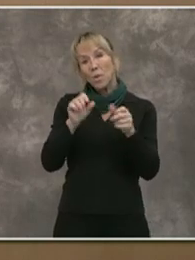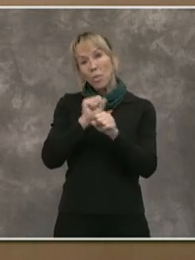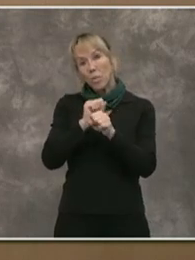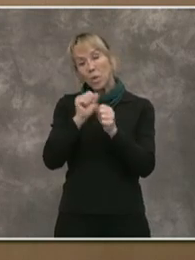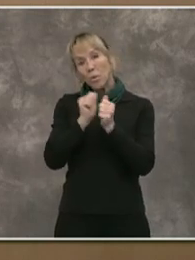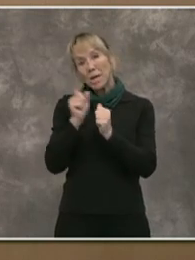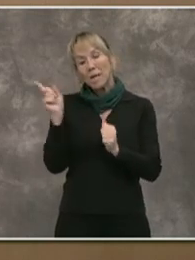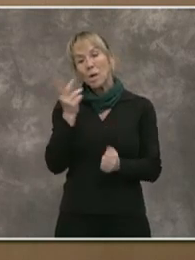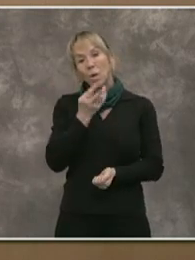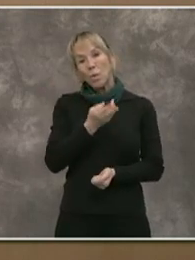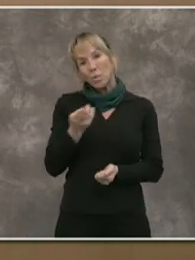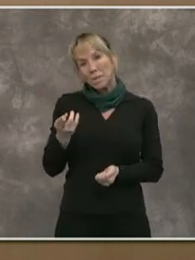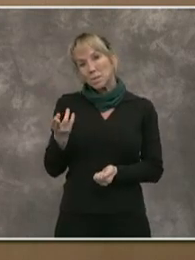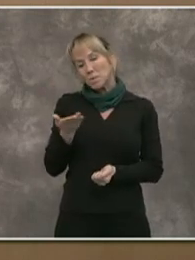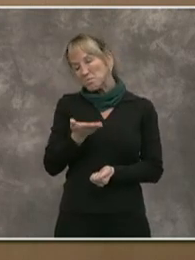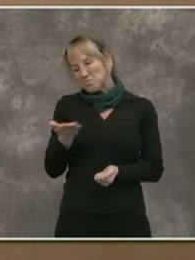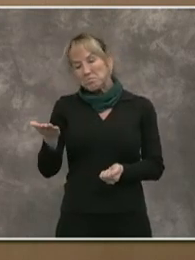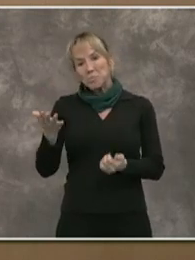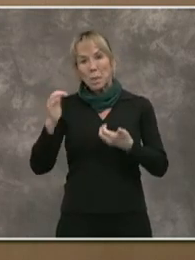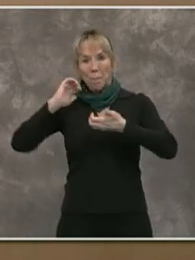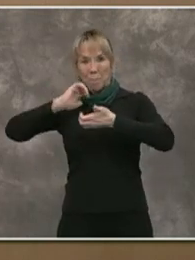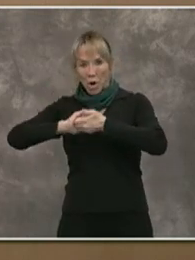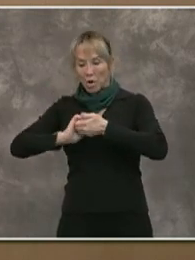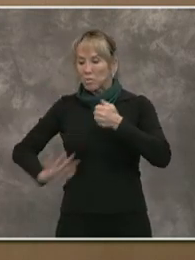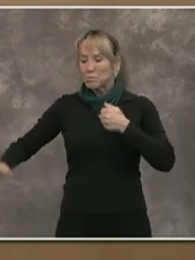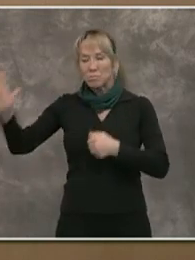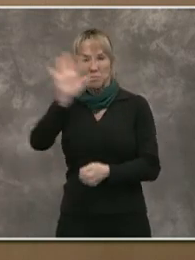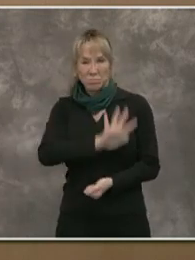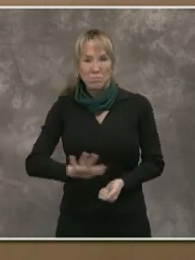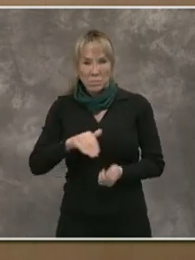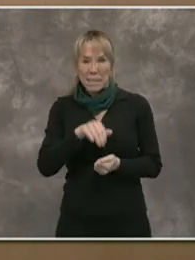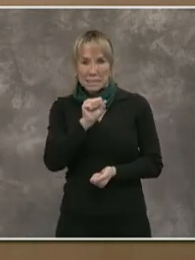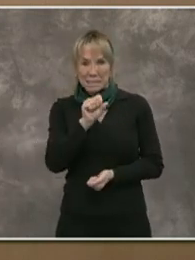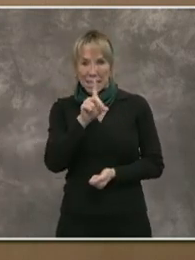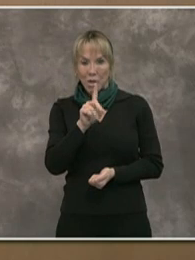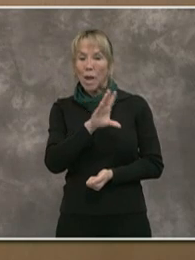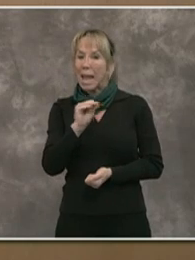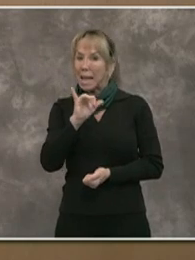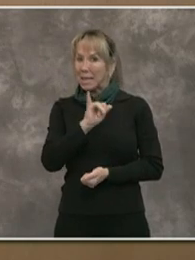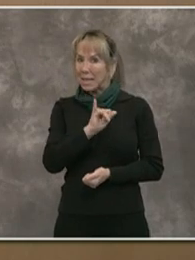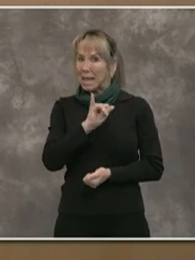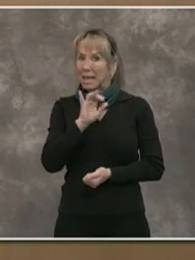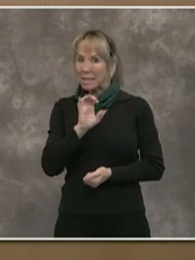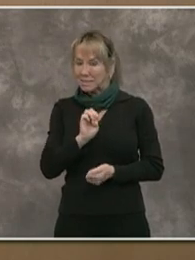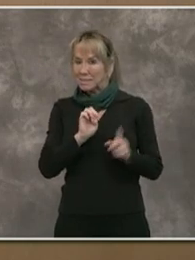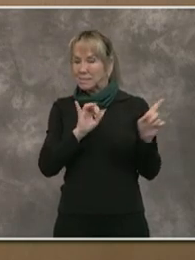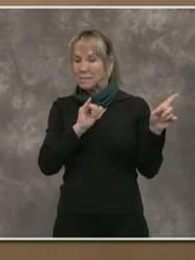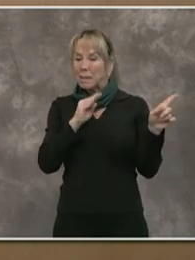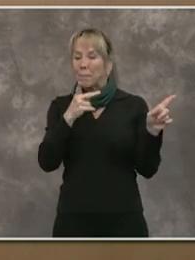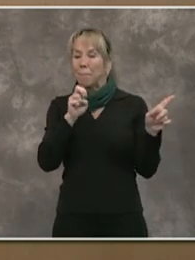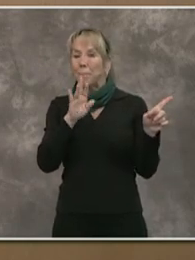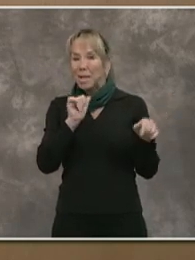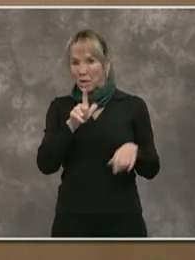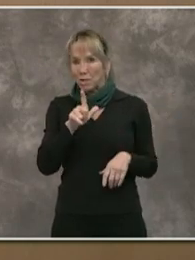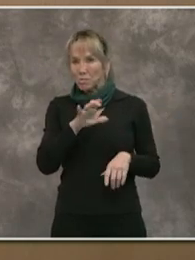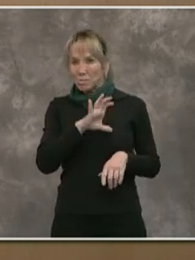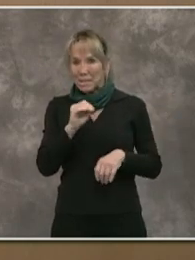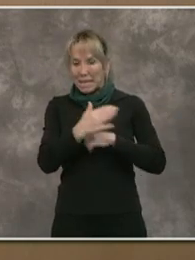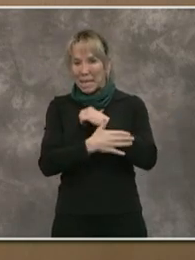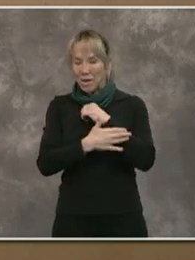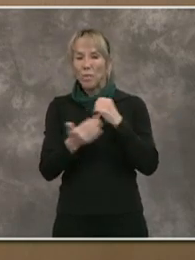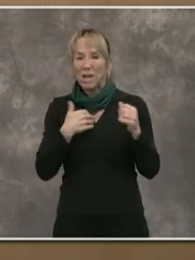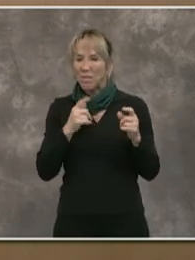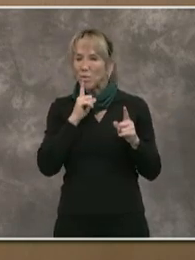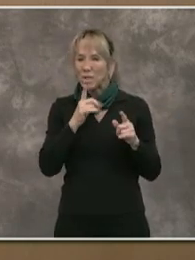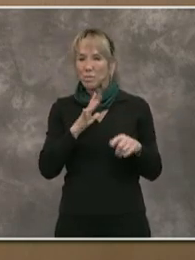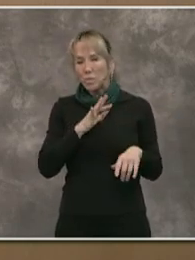our resource partners located throughout San Diego and Imperial County. We have a robust resource partner